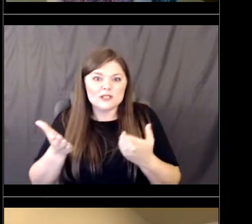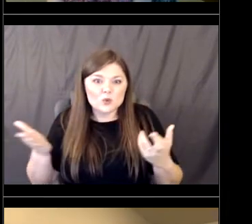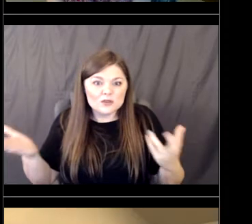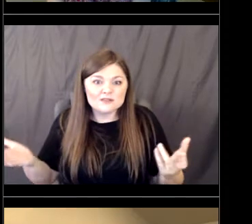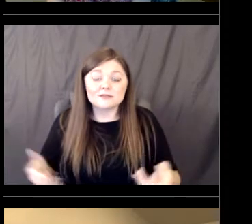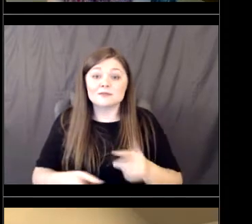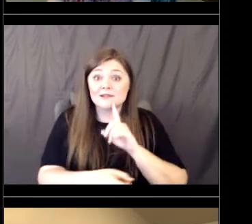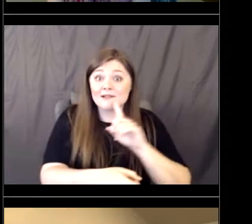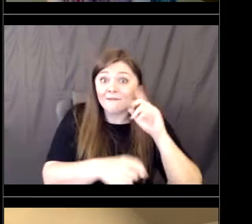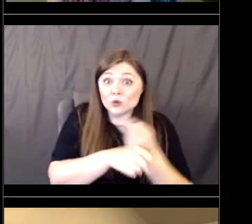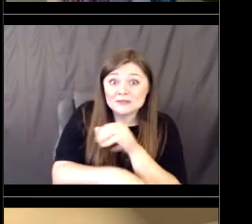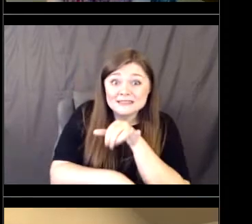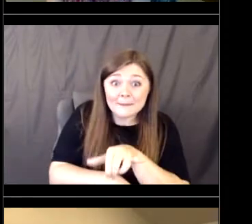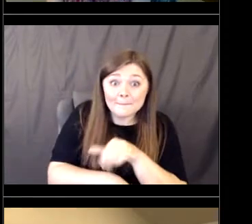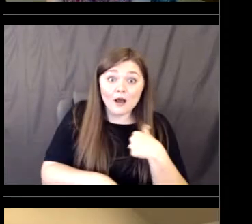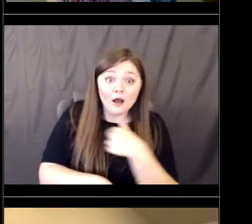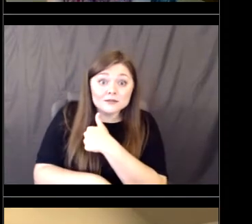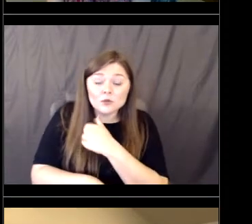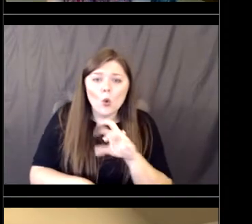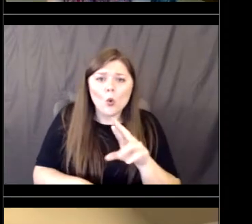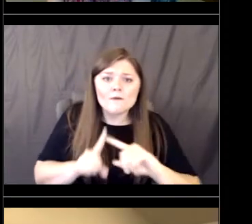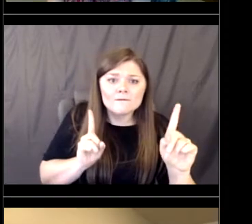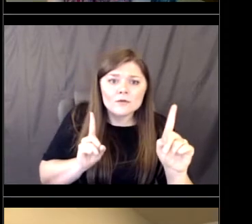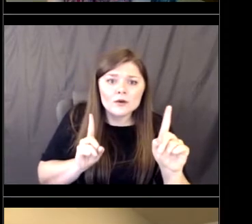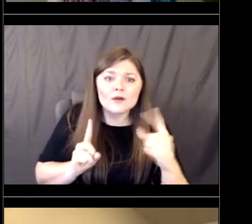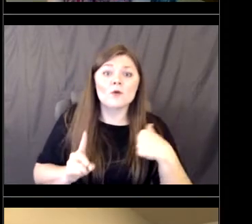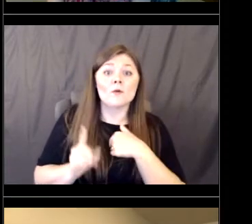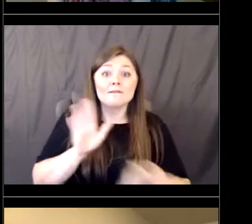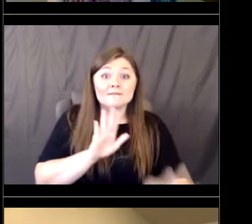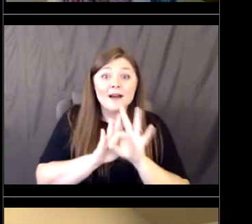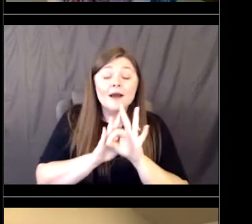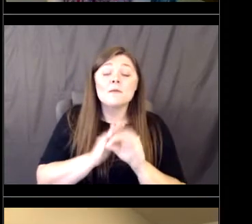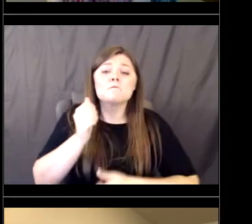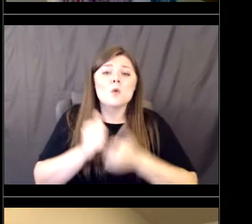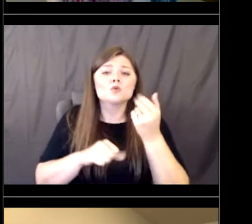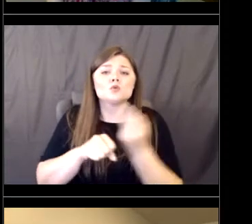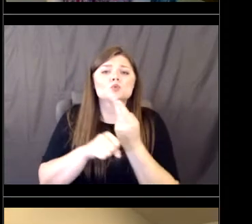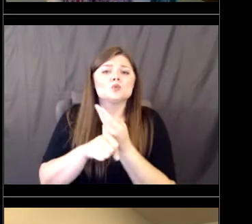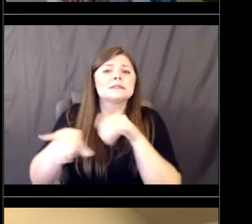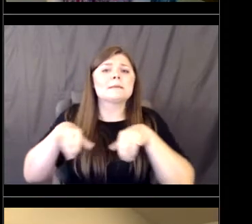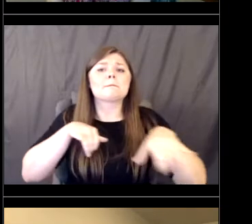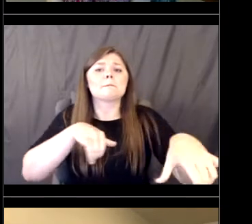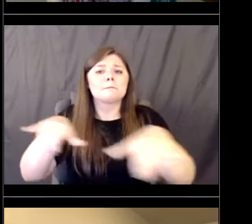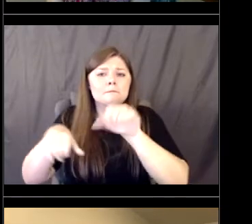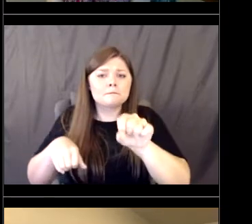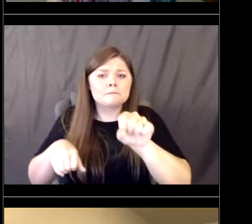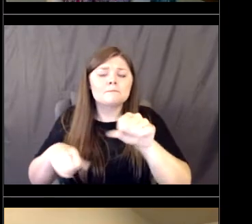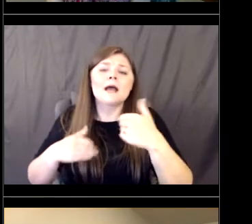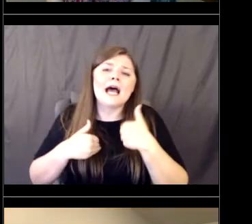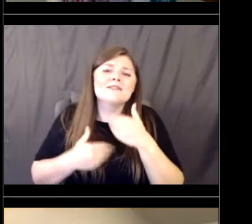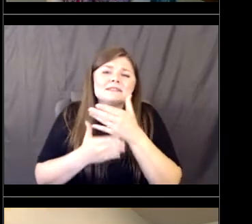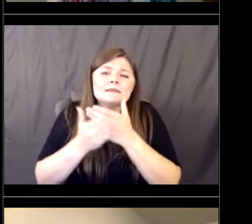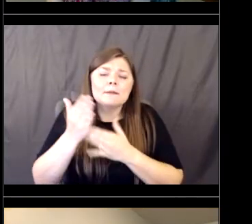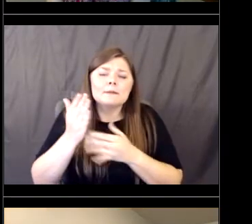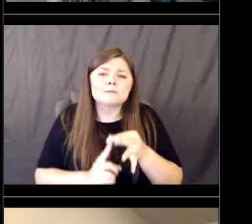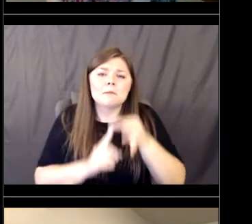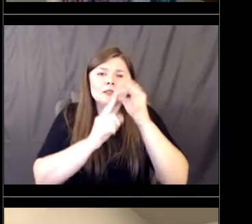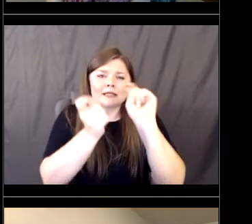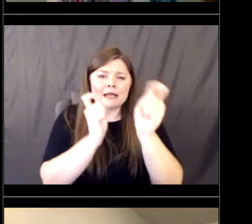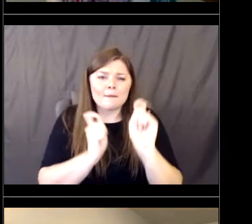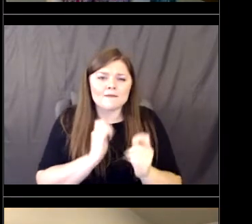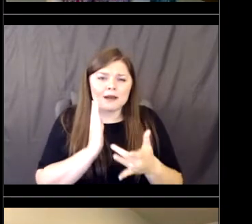different? And what we largely found is that it is the same. There is some specially adapted technology, and we